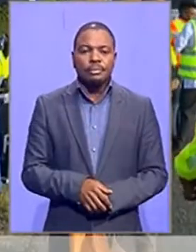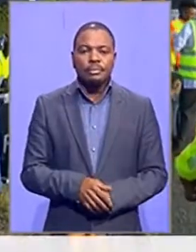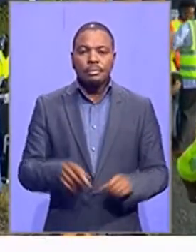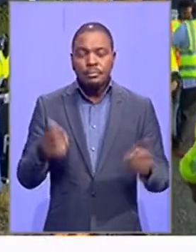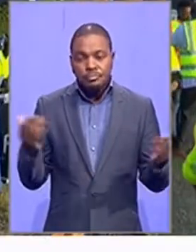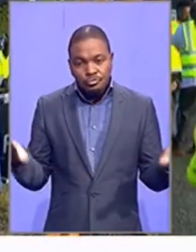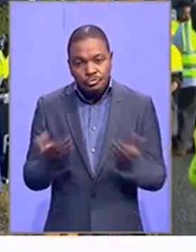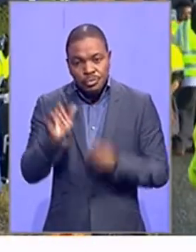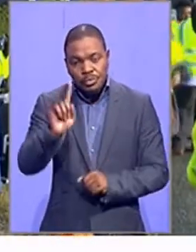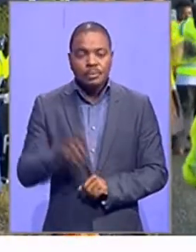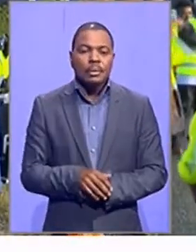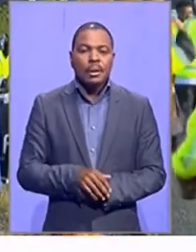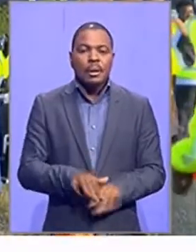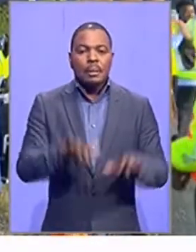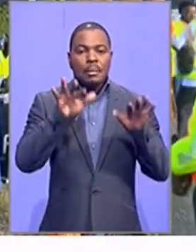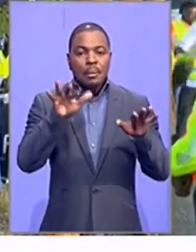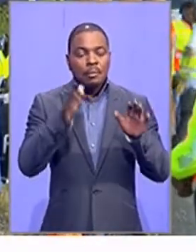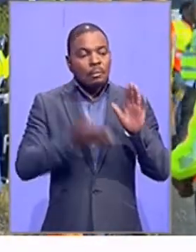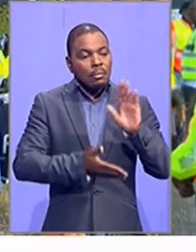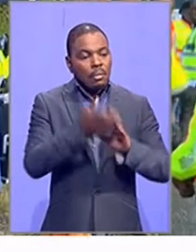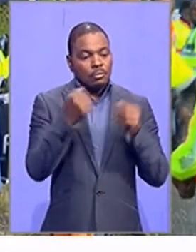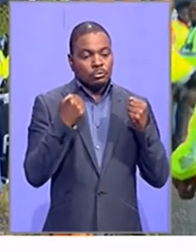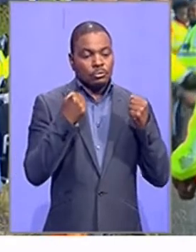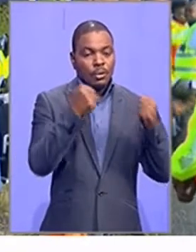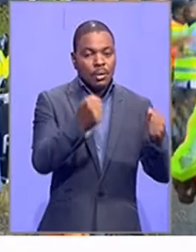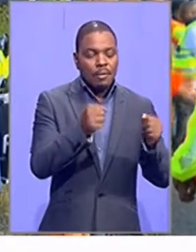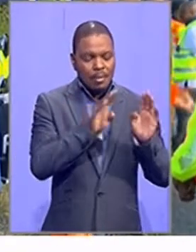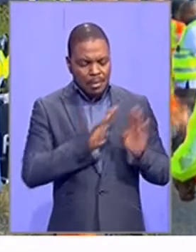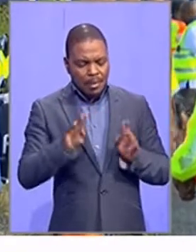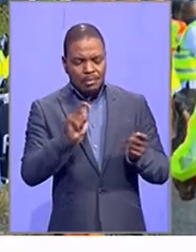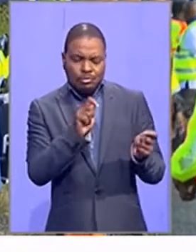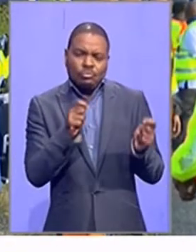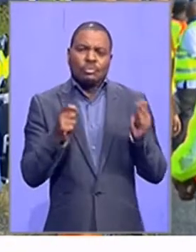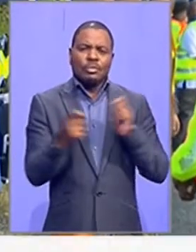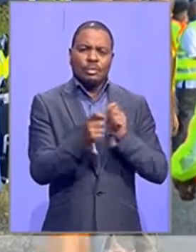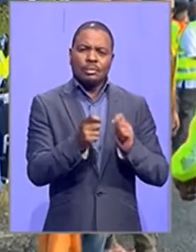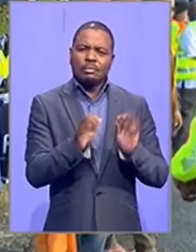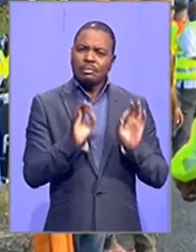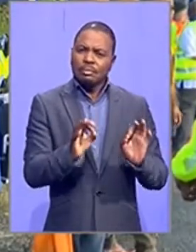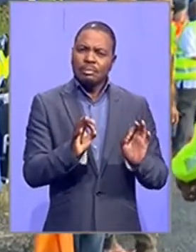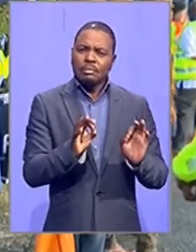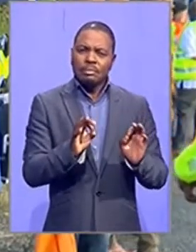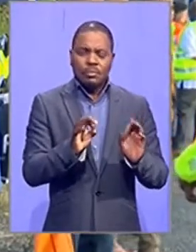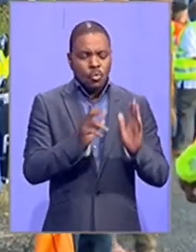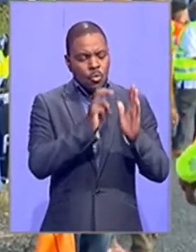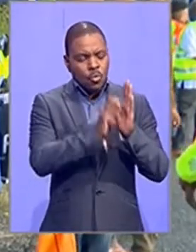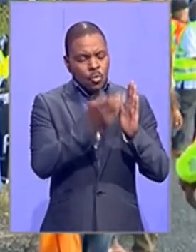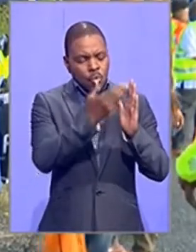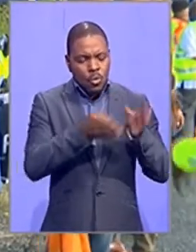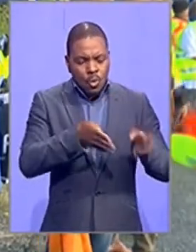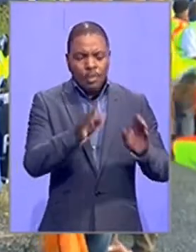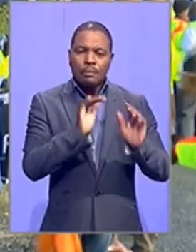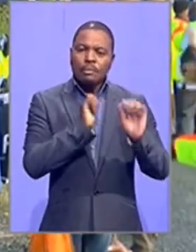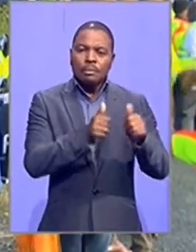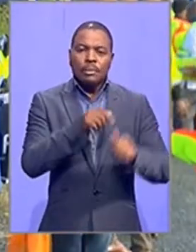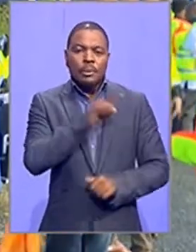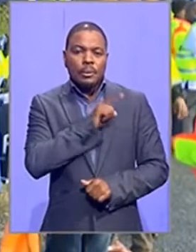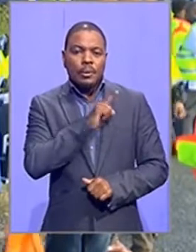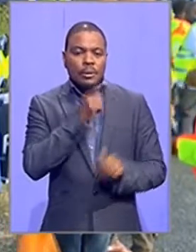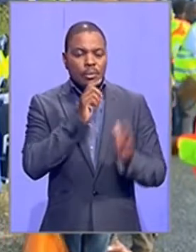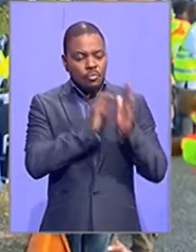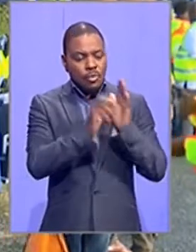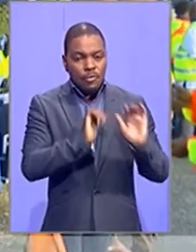batho ba rena ge ba fitla mo ditseleng mo nge ba change mekgwa, ba change behavior, ba go babele melao ya tsela gobane go bamela melao ya